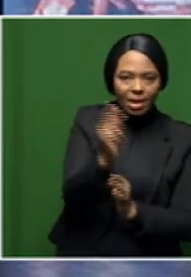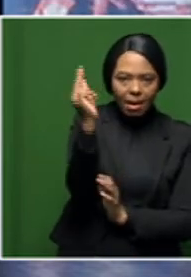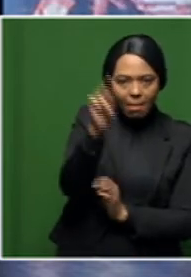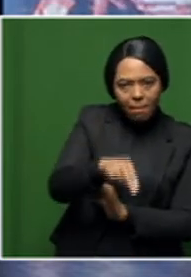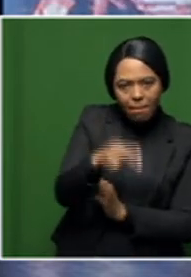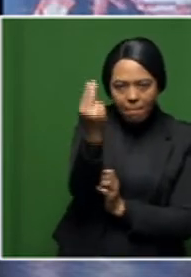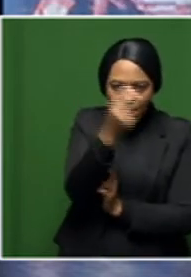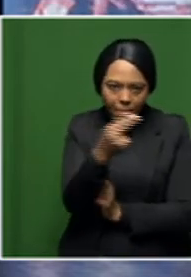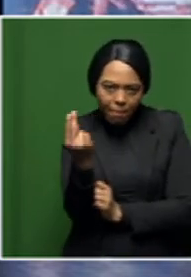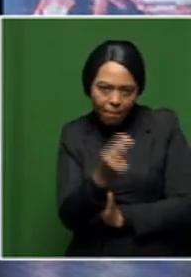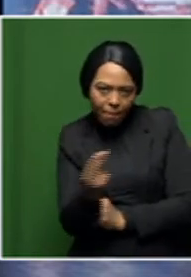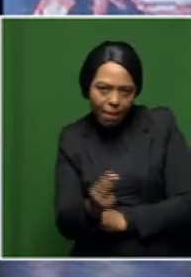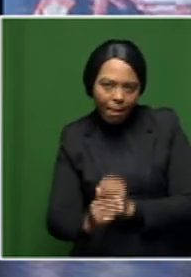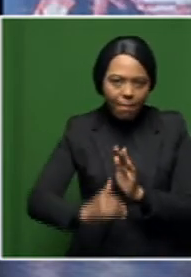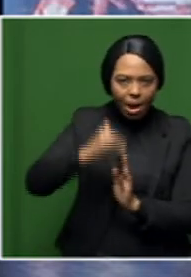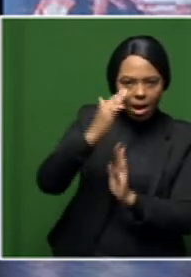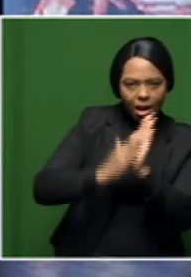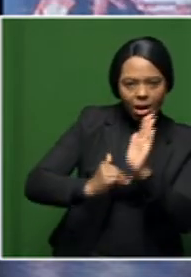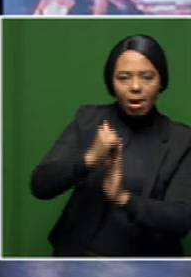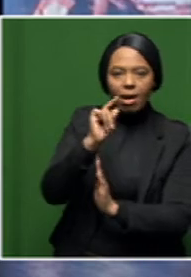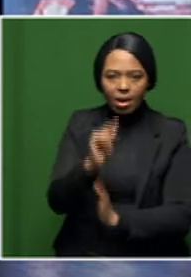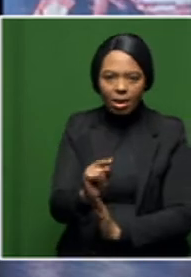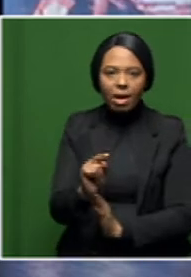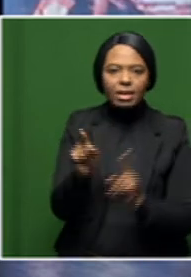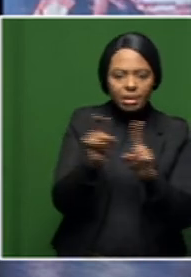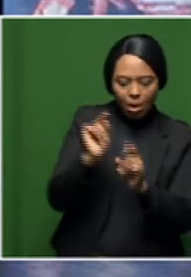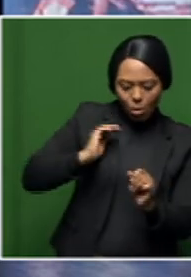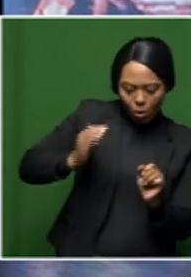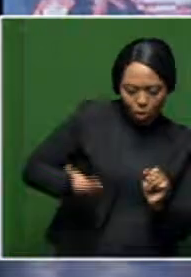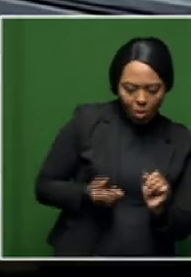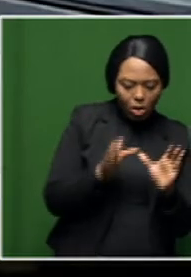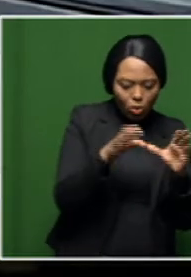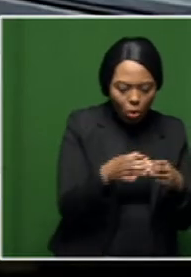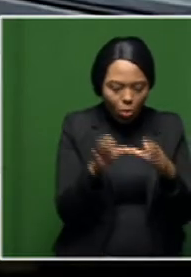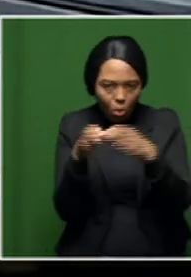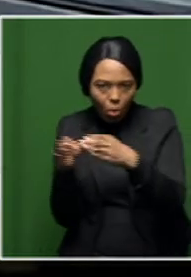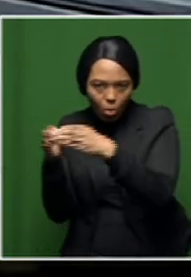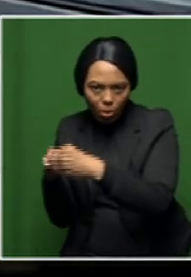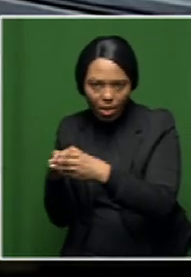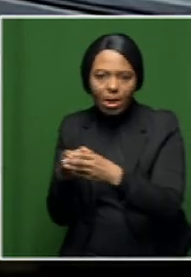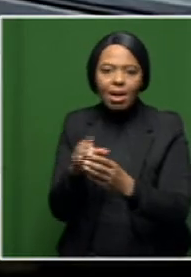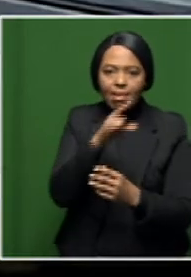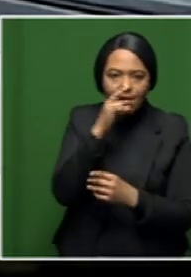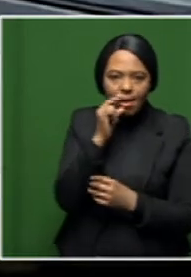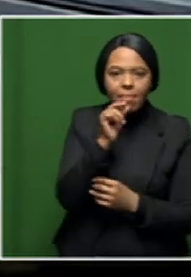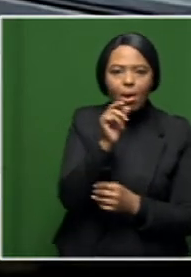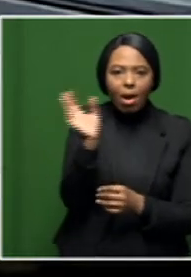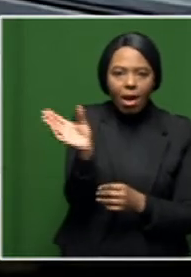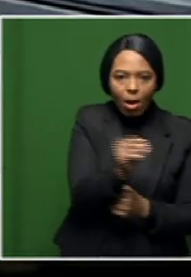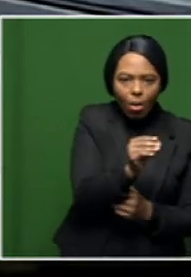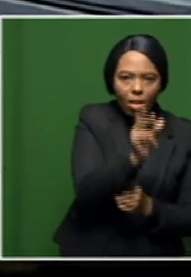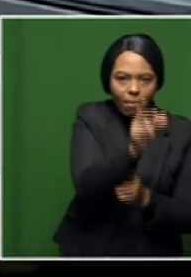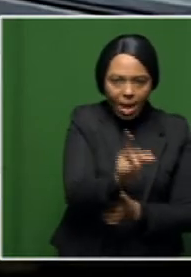matter, not only women, but groups of figures, the so-called every person.